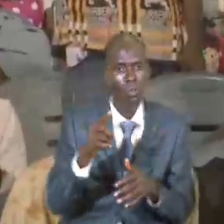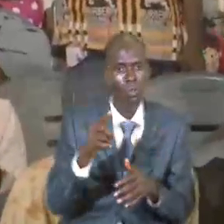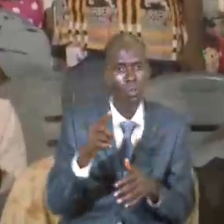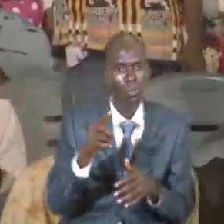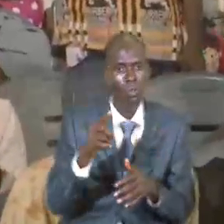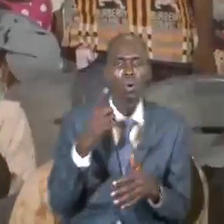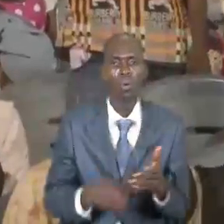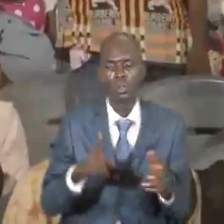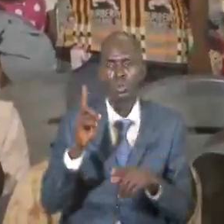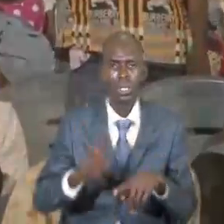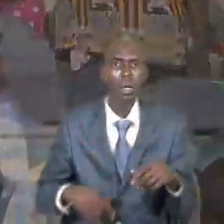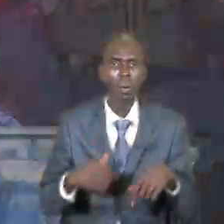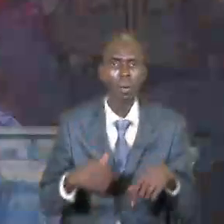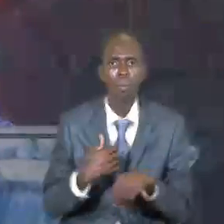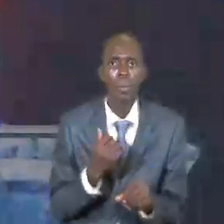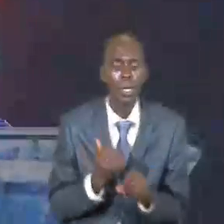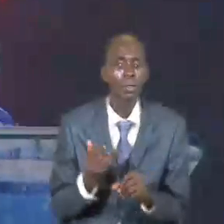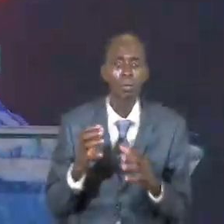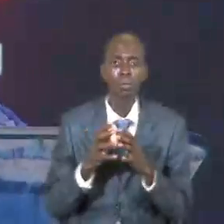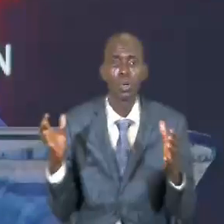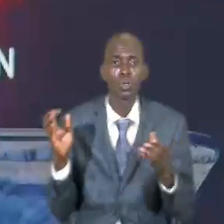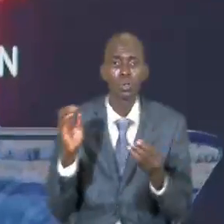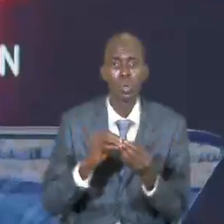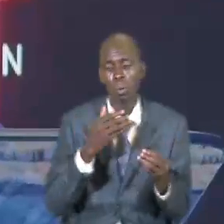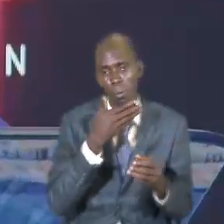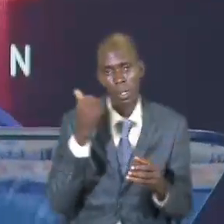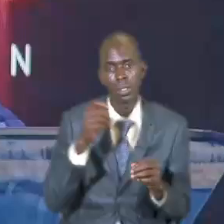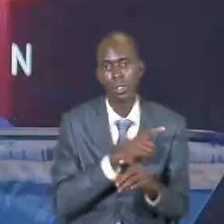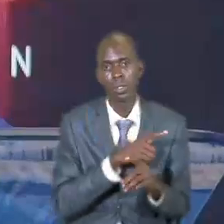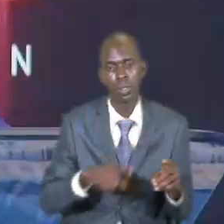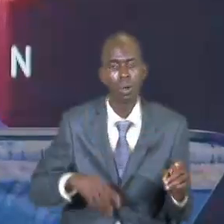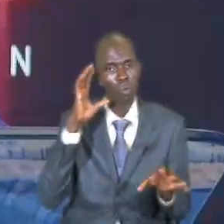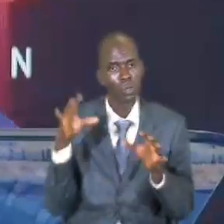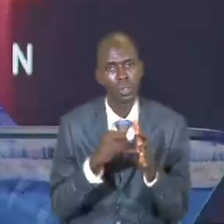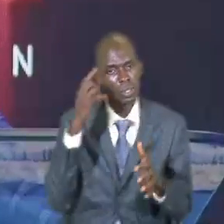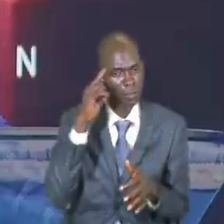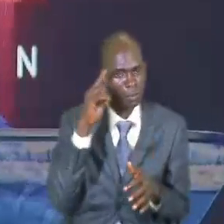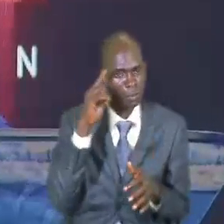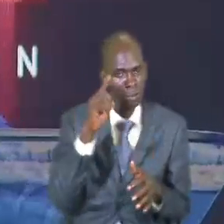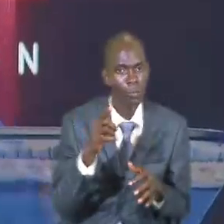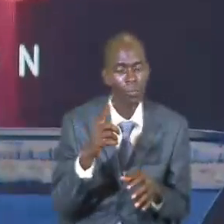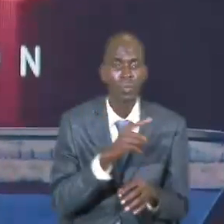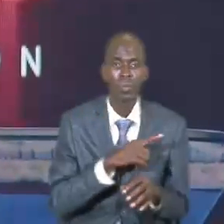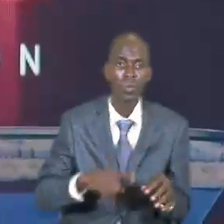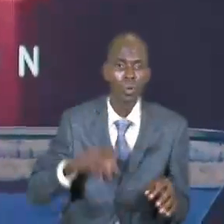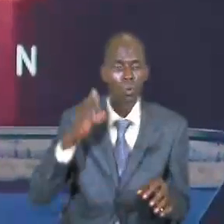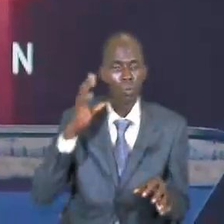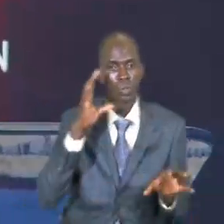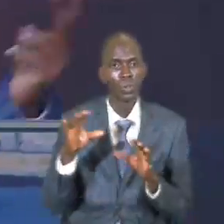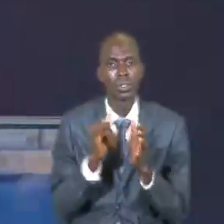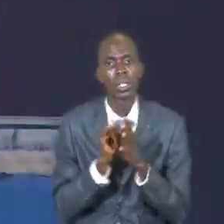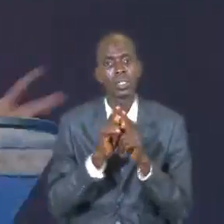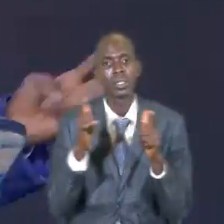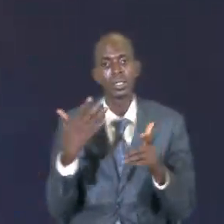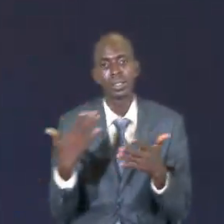Lord will do it, yes, for you. And the Lord will do that great thing in your life and turn you around, a better life,